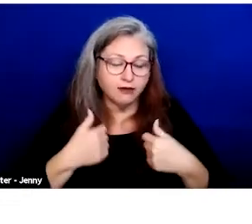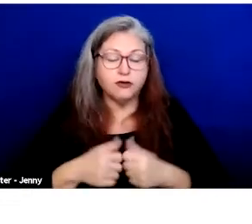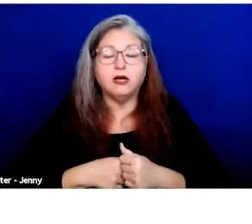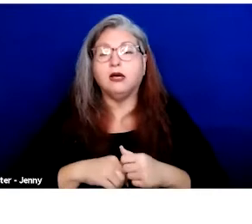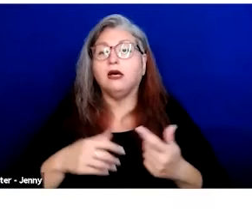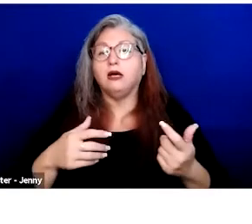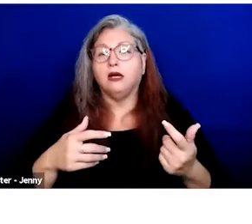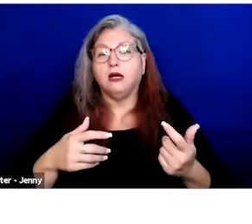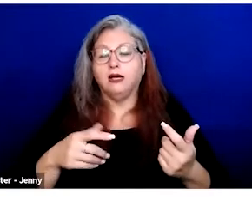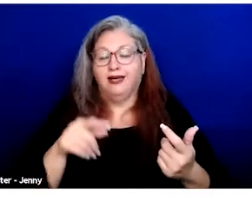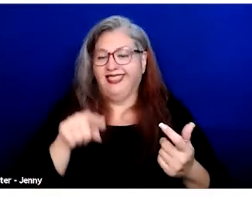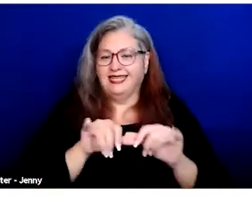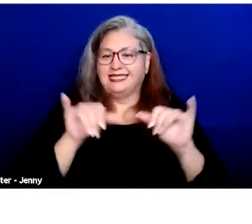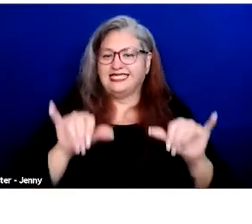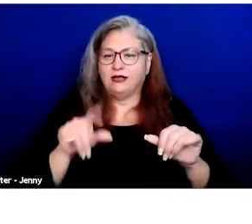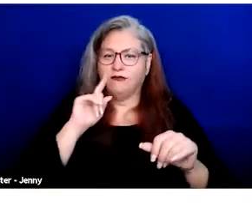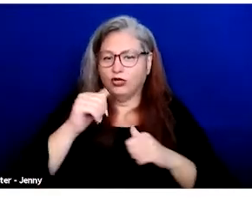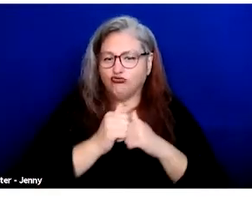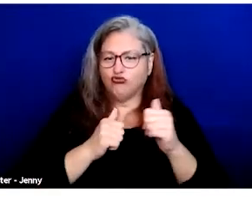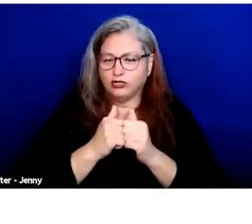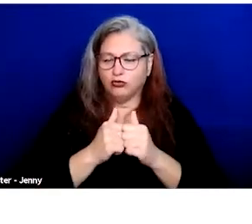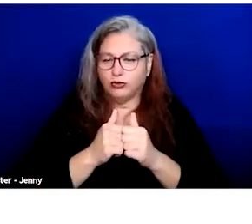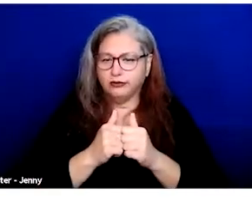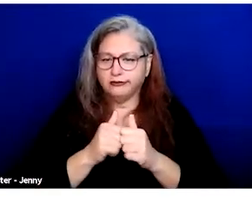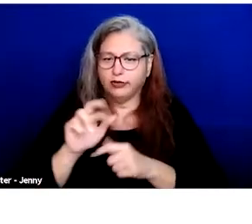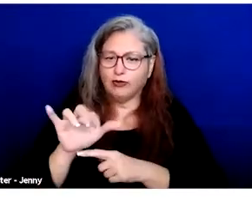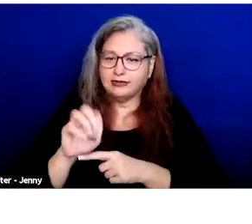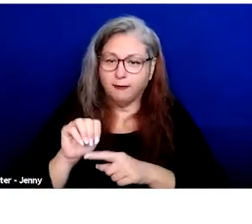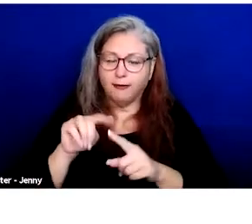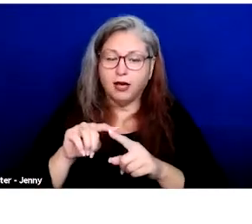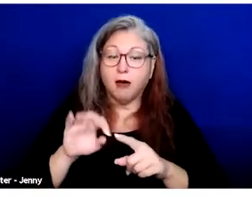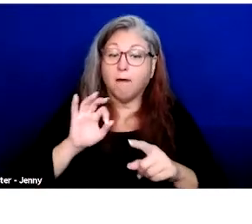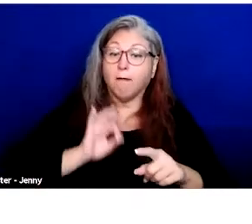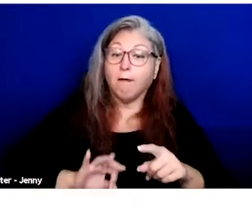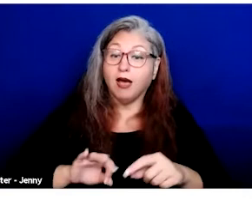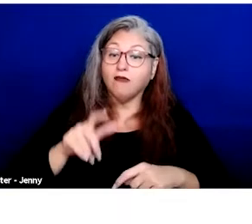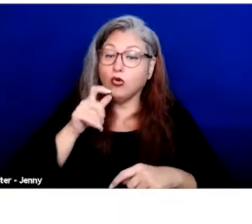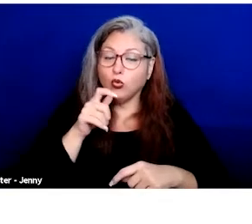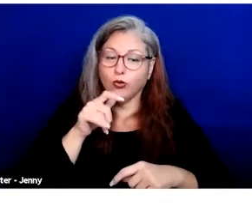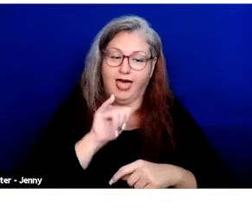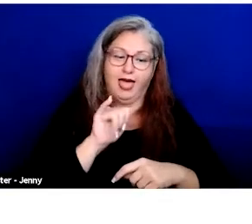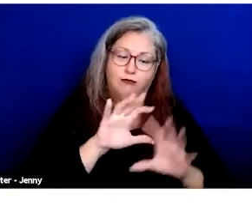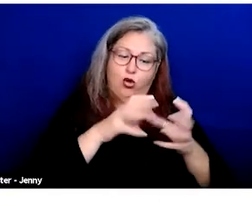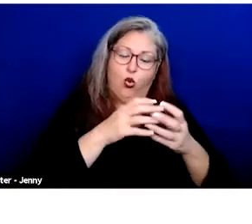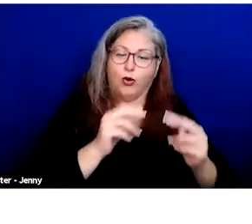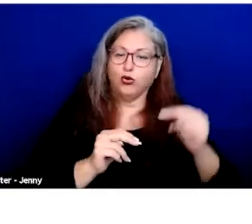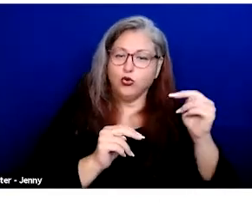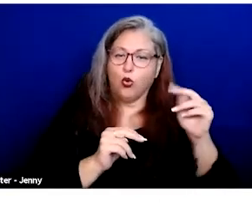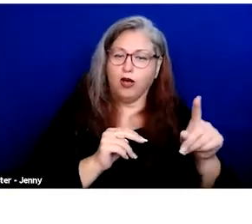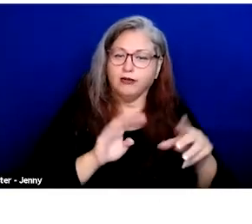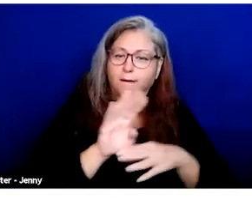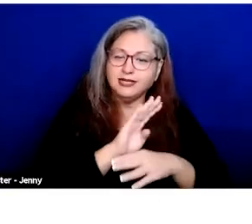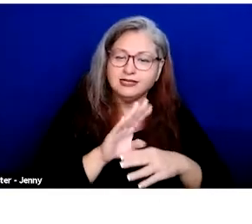this system of structural racism, right, which benefits global North corporations, consumers at